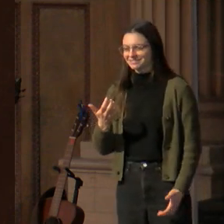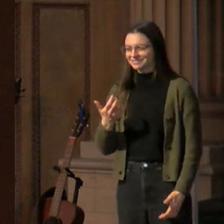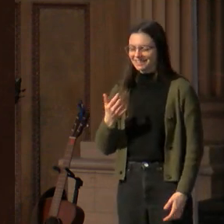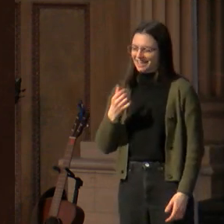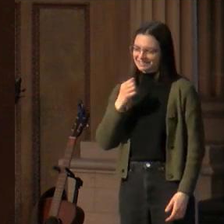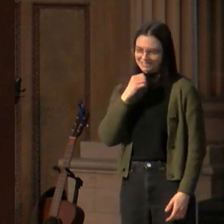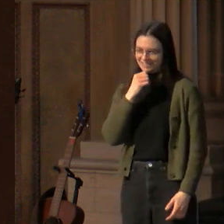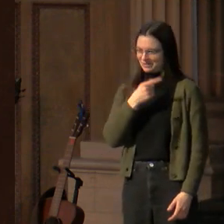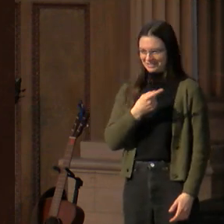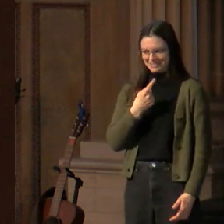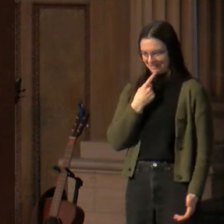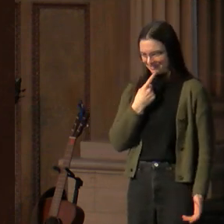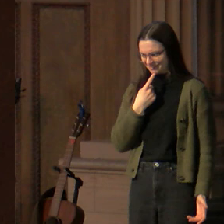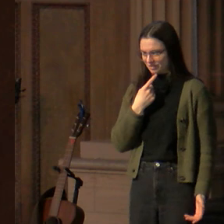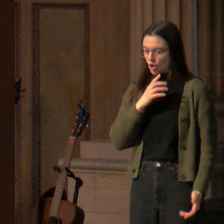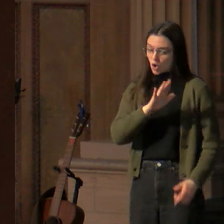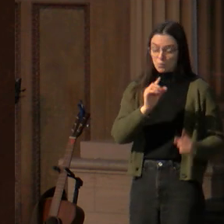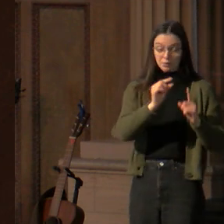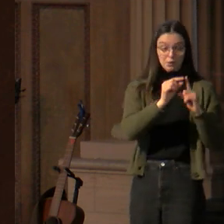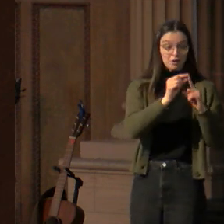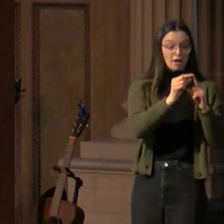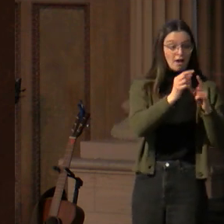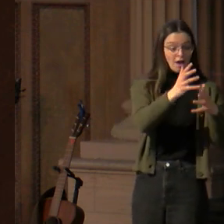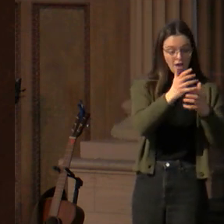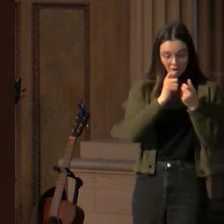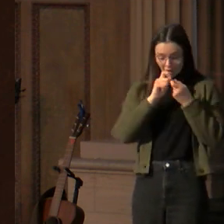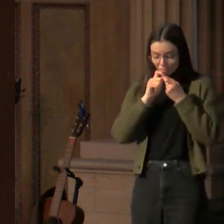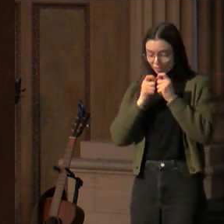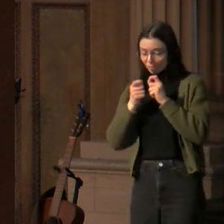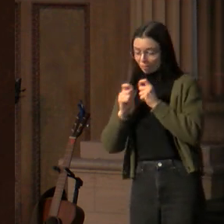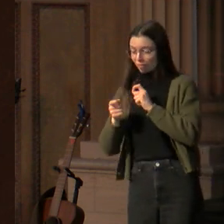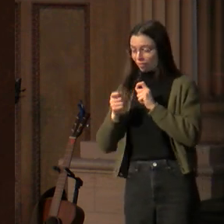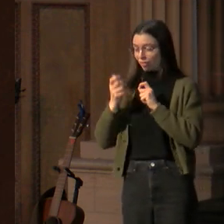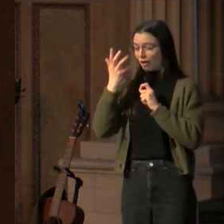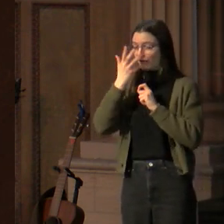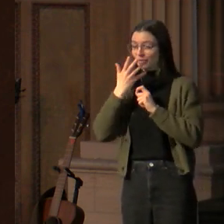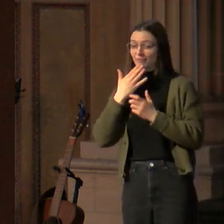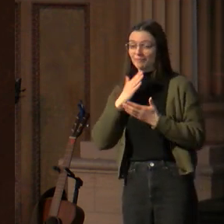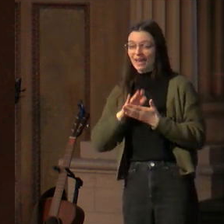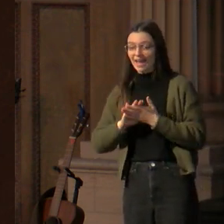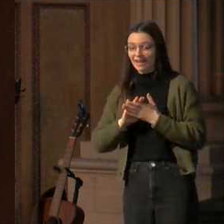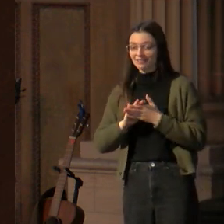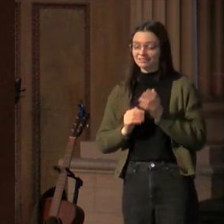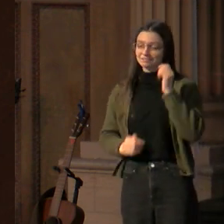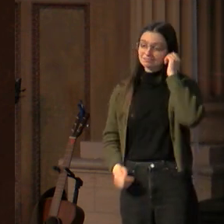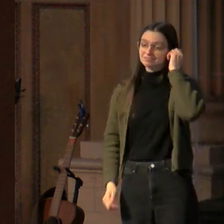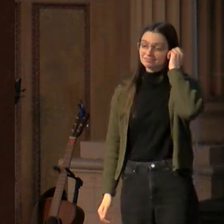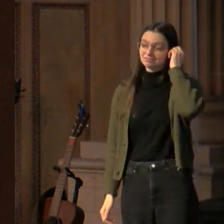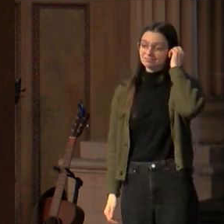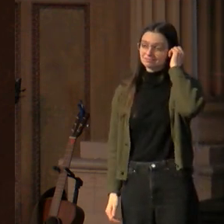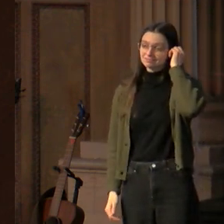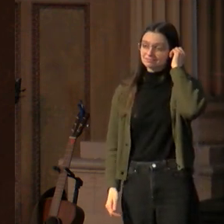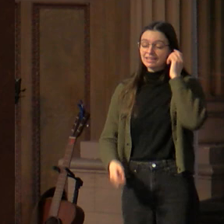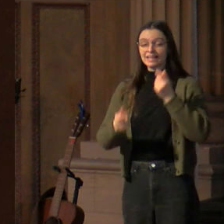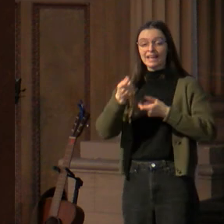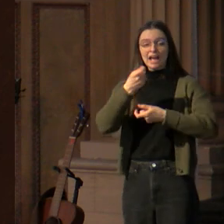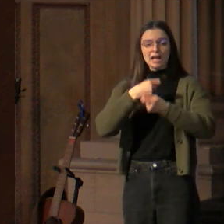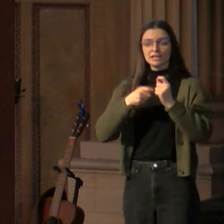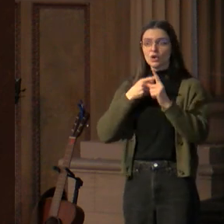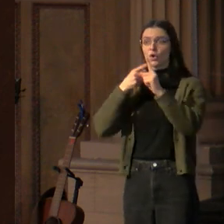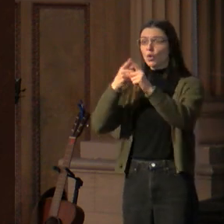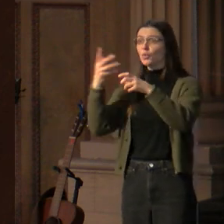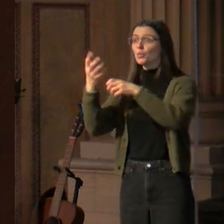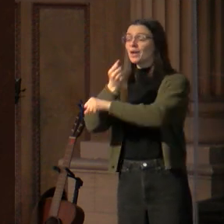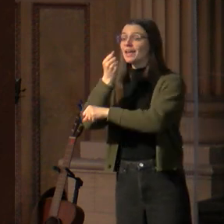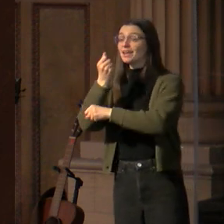she's making. You're twisting her words to make them look bad. Instead of making a straw man out of her arguments, you should make a steel man